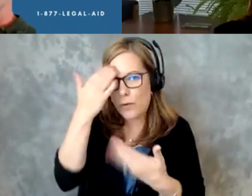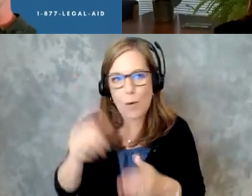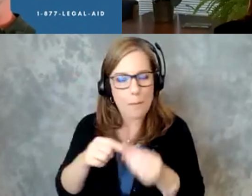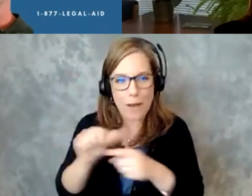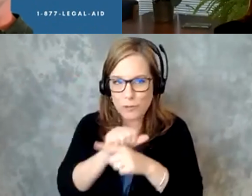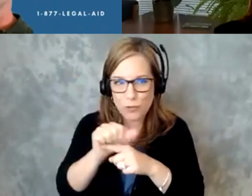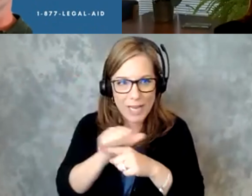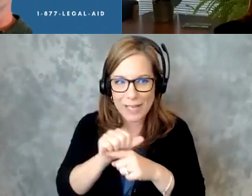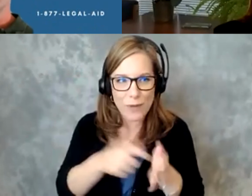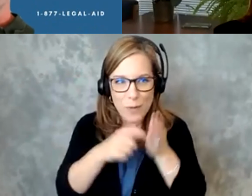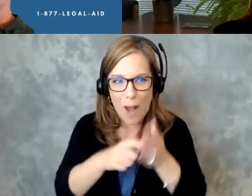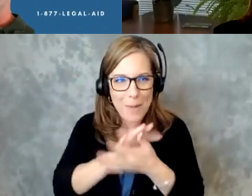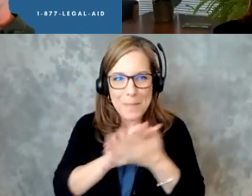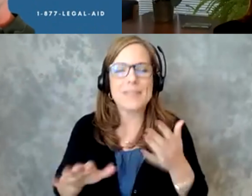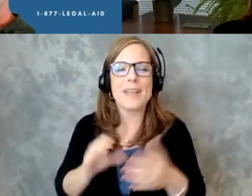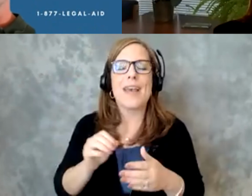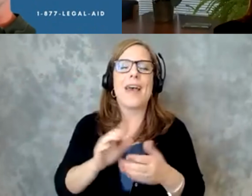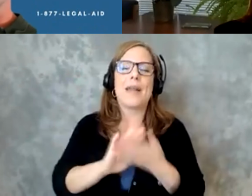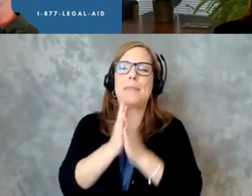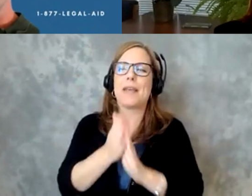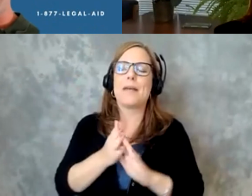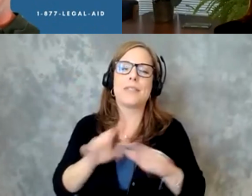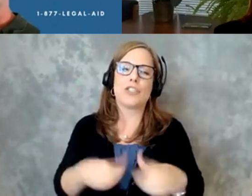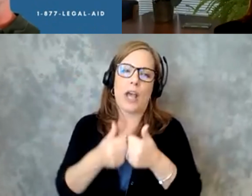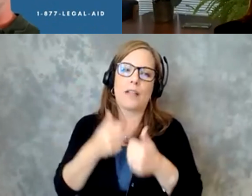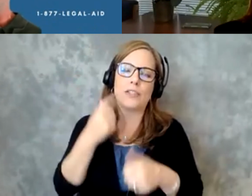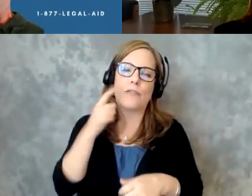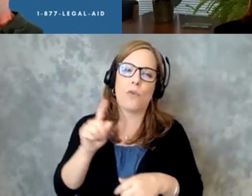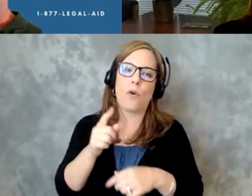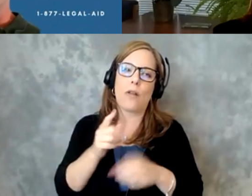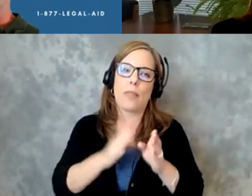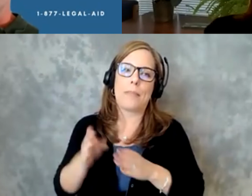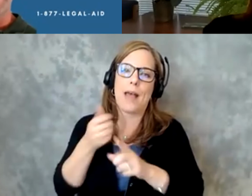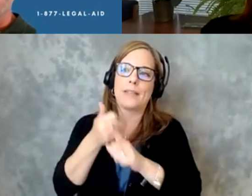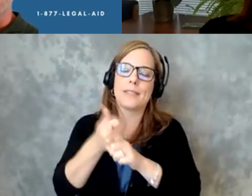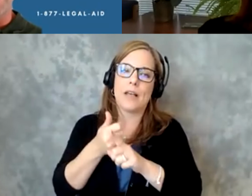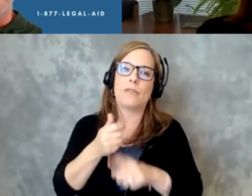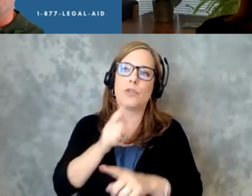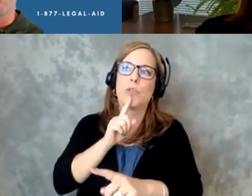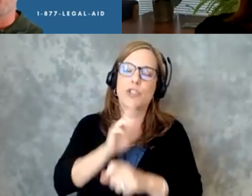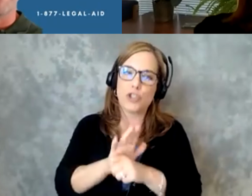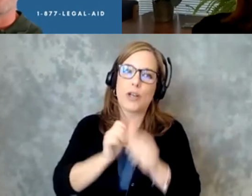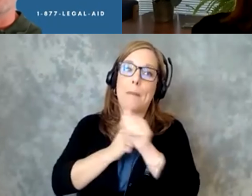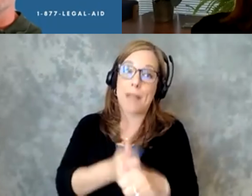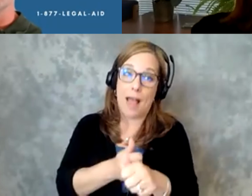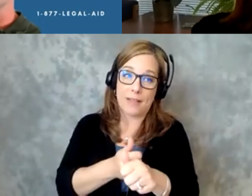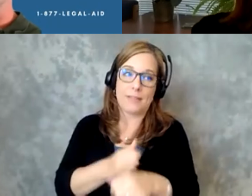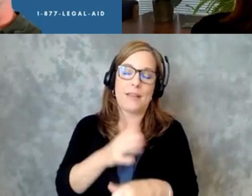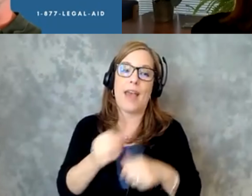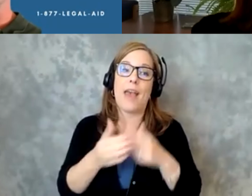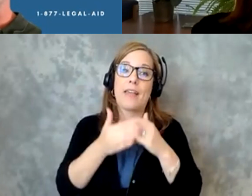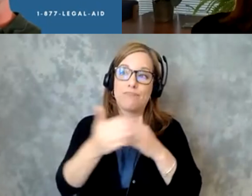and it becomes a challenge for the plan to ensure compliance and ongoing compliance with